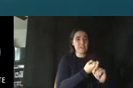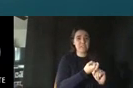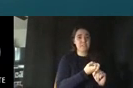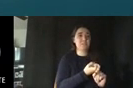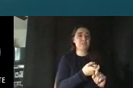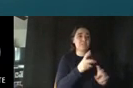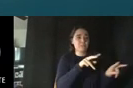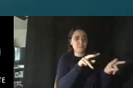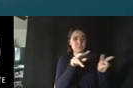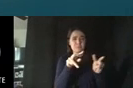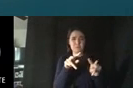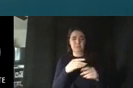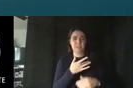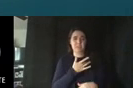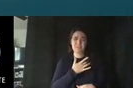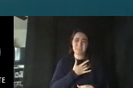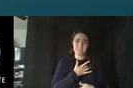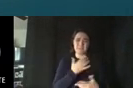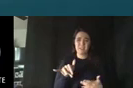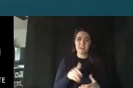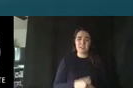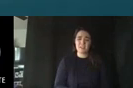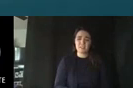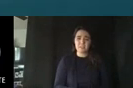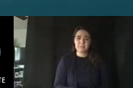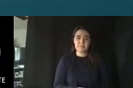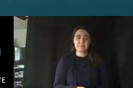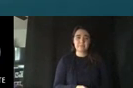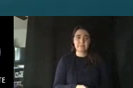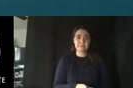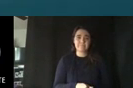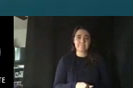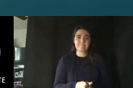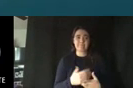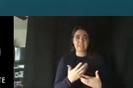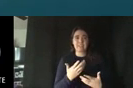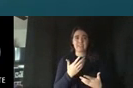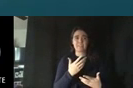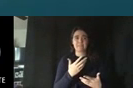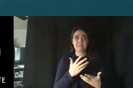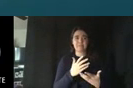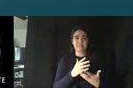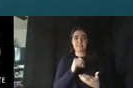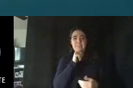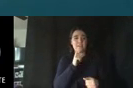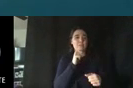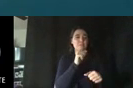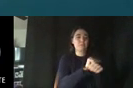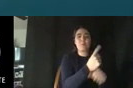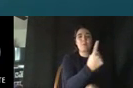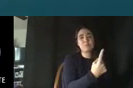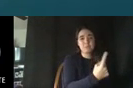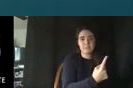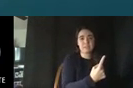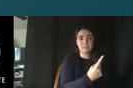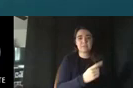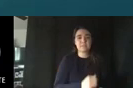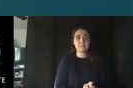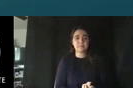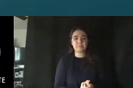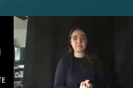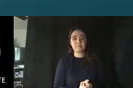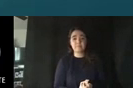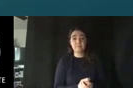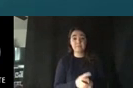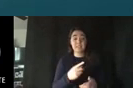Afghan background. It becomes more than just work. These are some images of